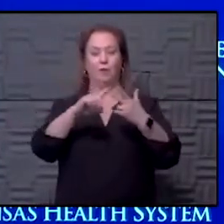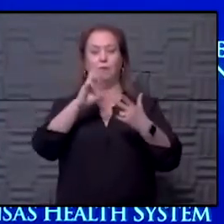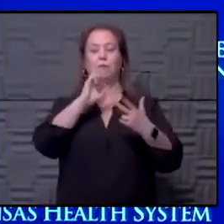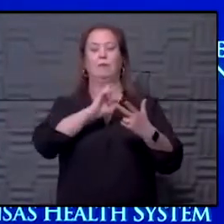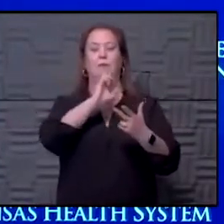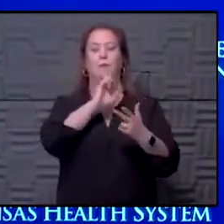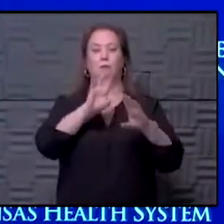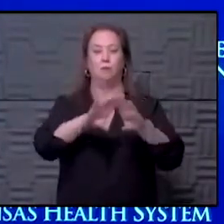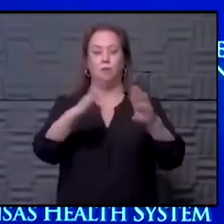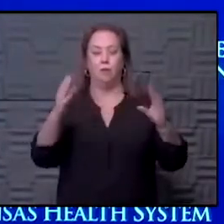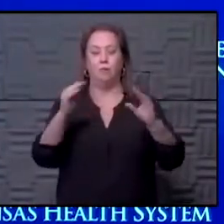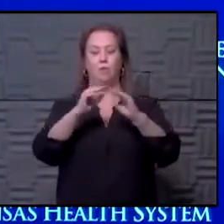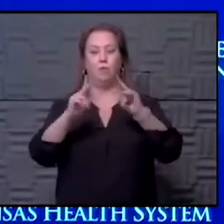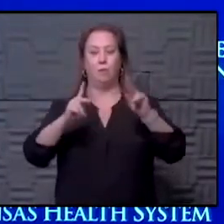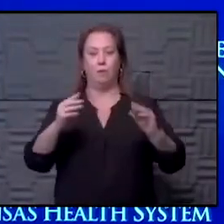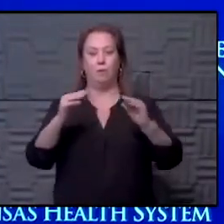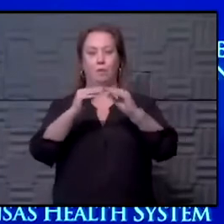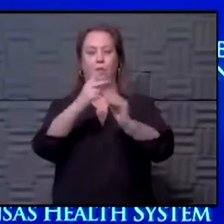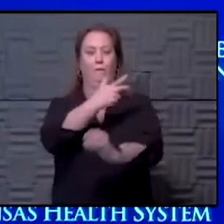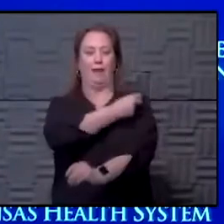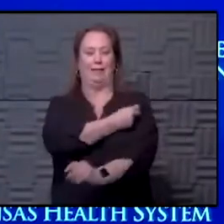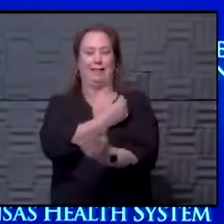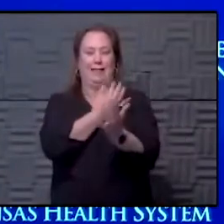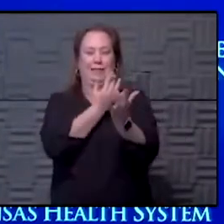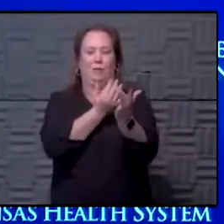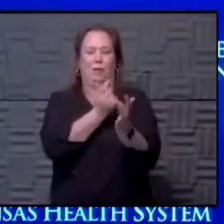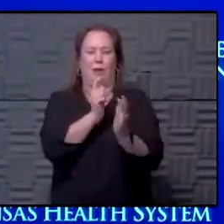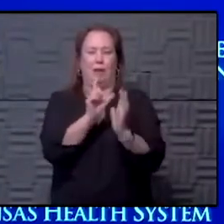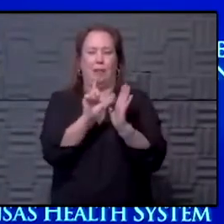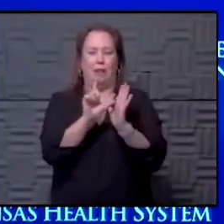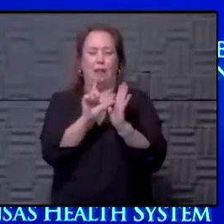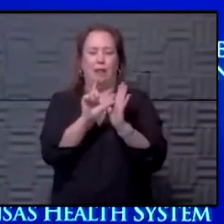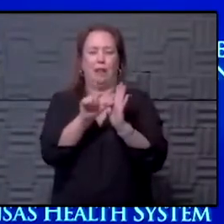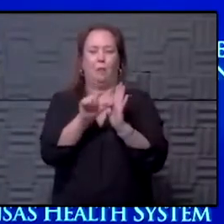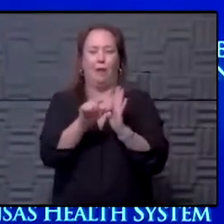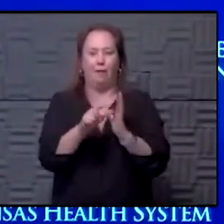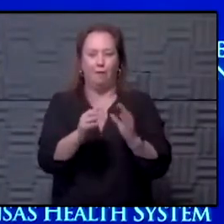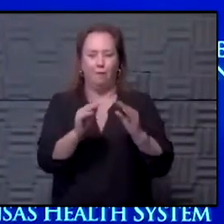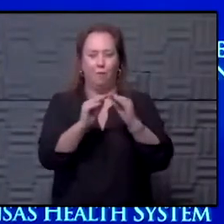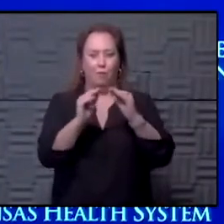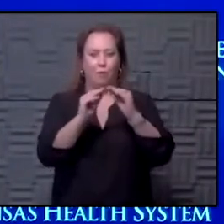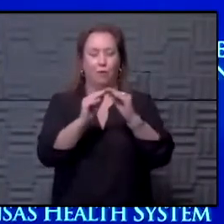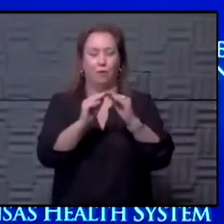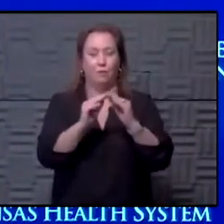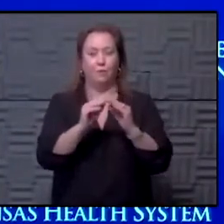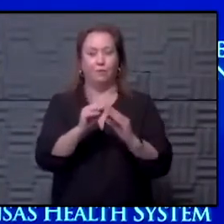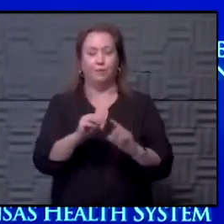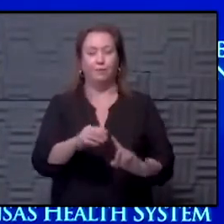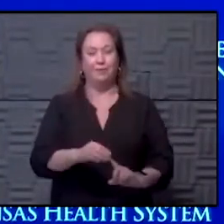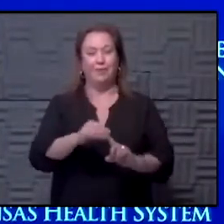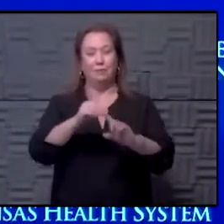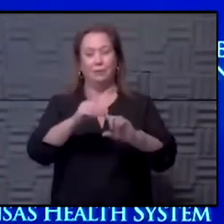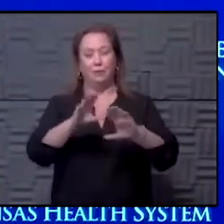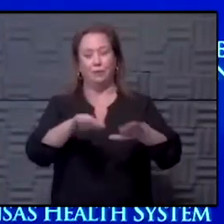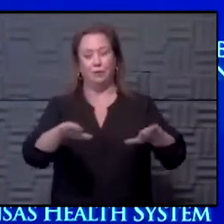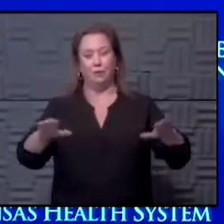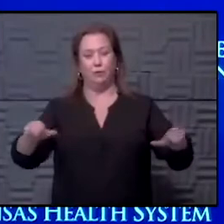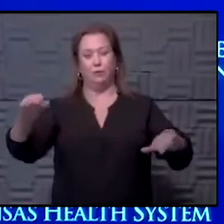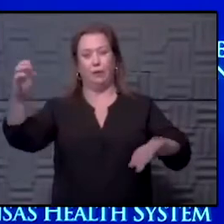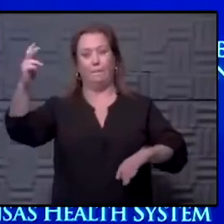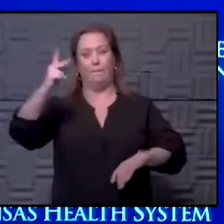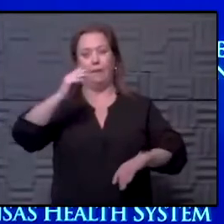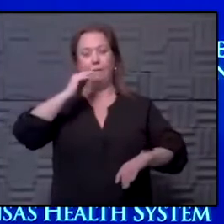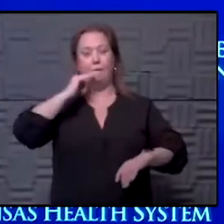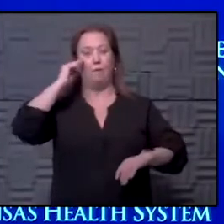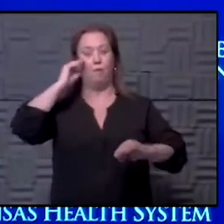are opening up, more people are getting vaccinated. Let's just wait a little longer, especially if your child is going to come home to a place where